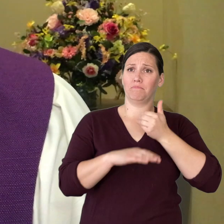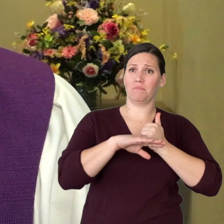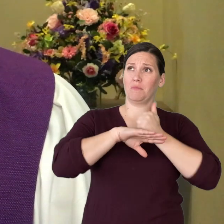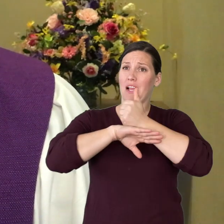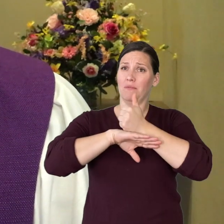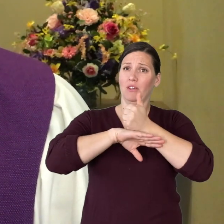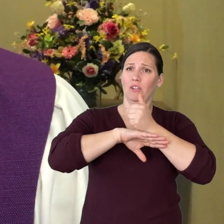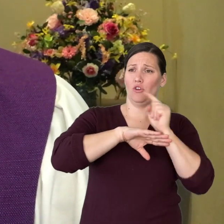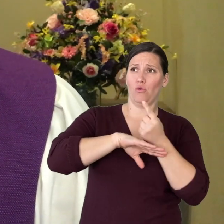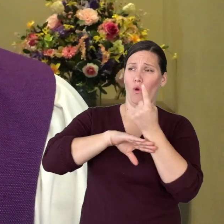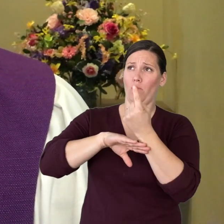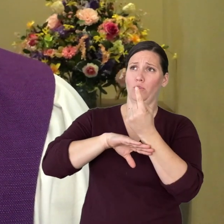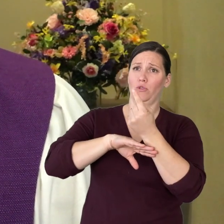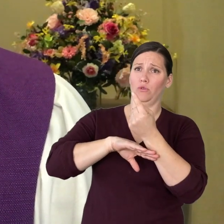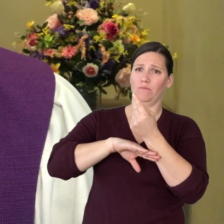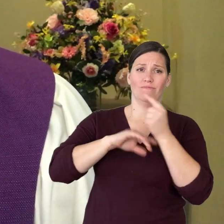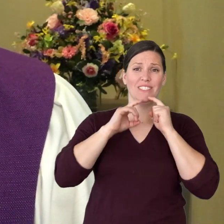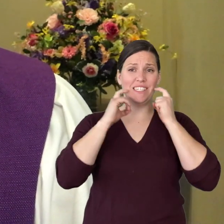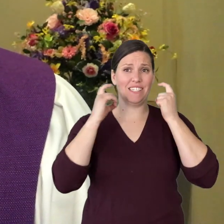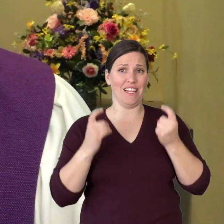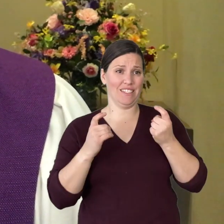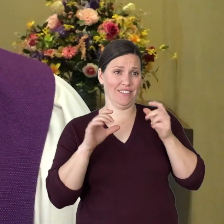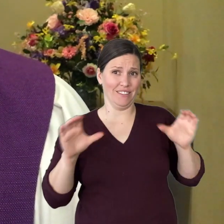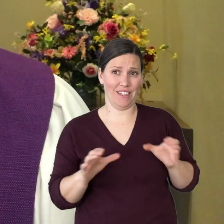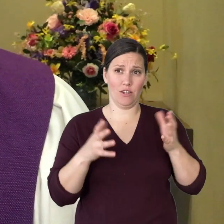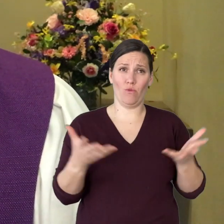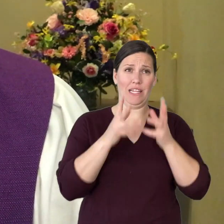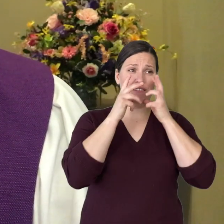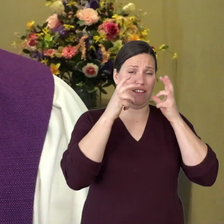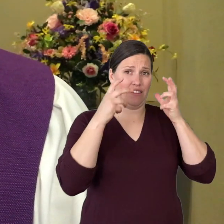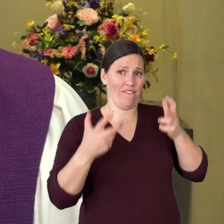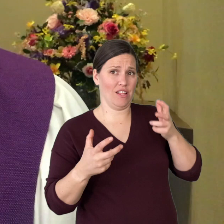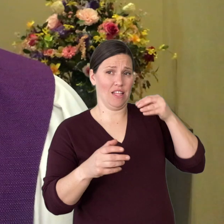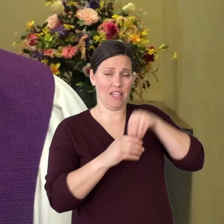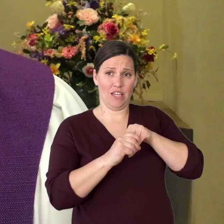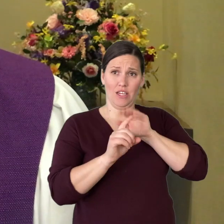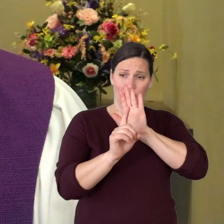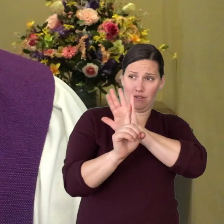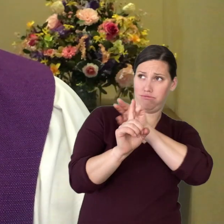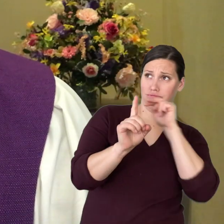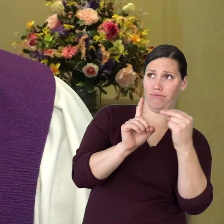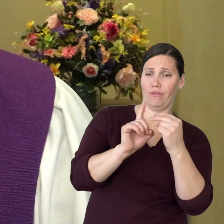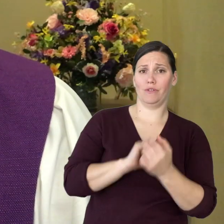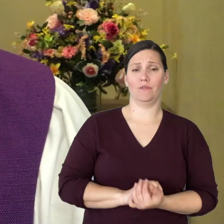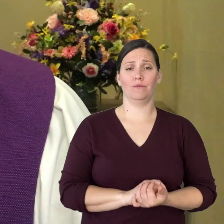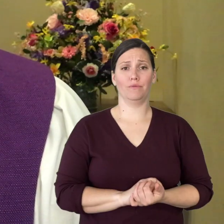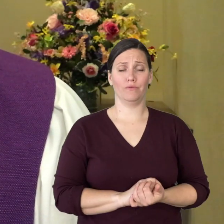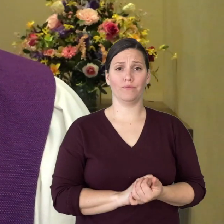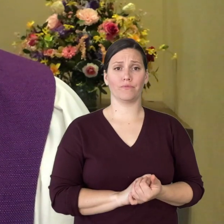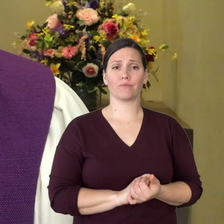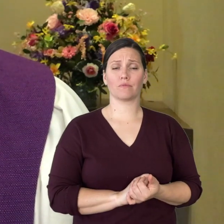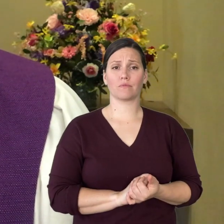Against you and you only have I sinned and done what is evil in your sight.